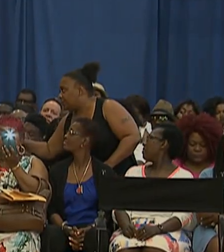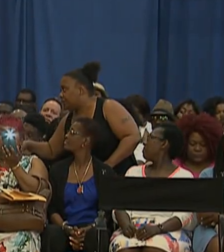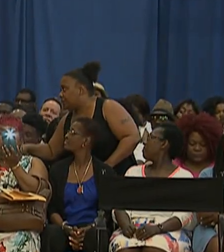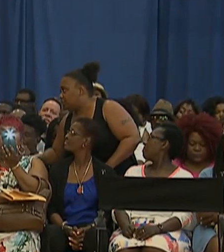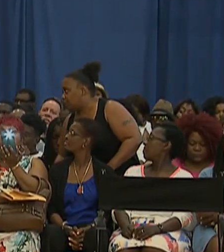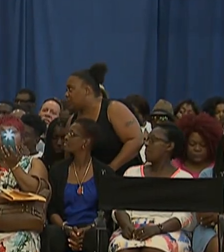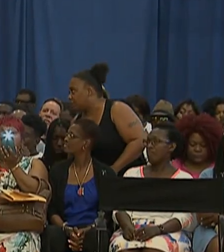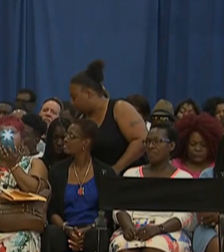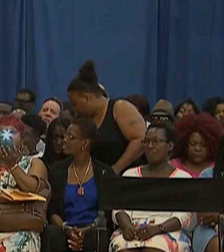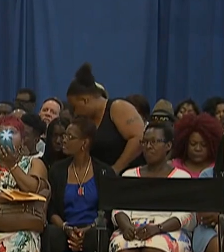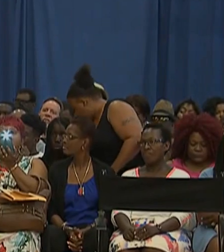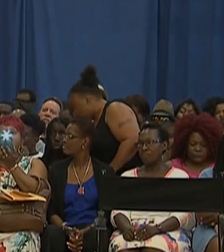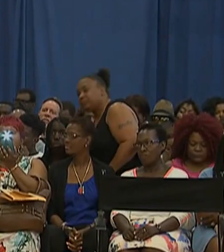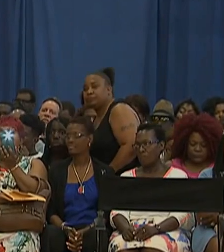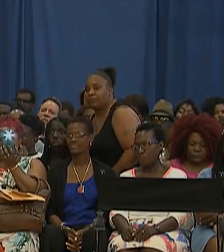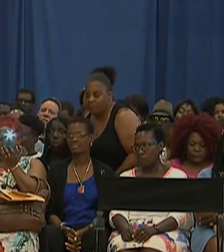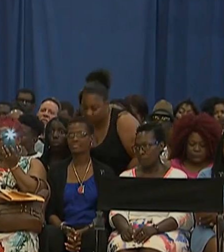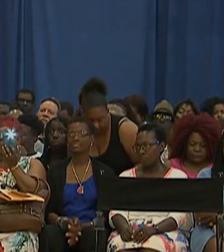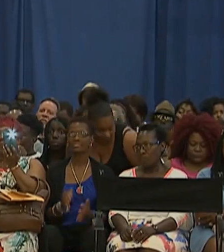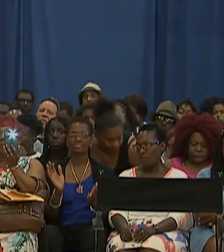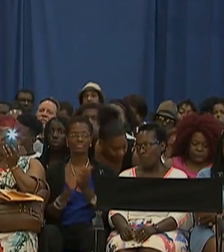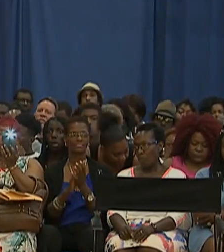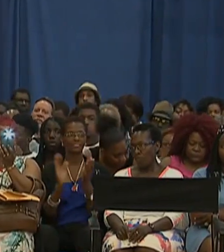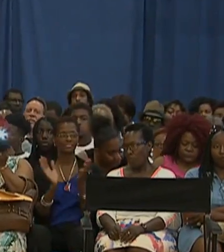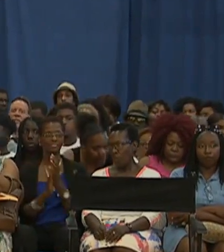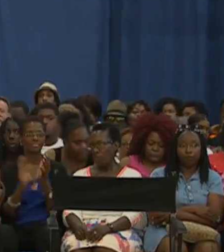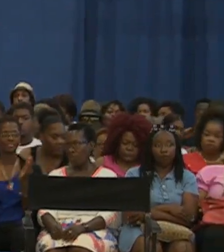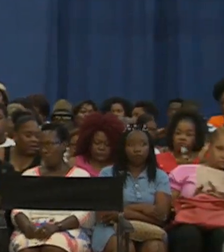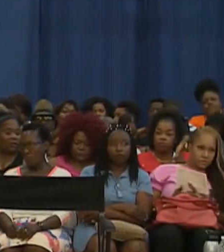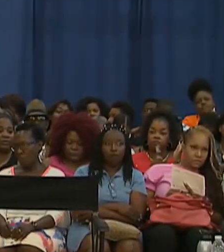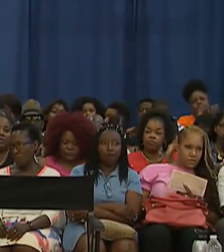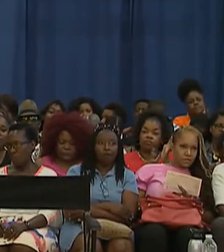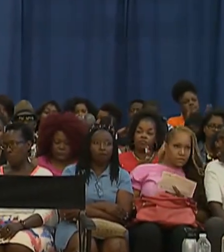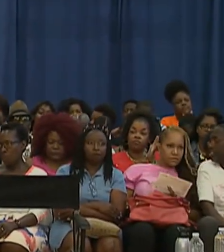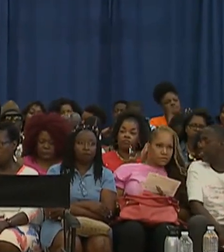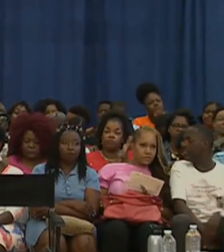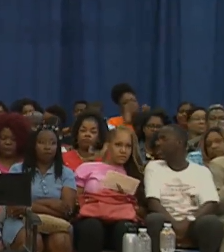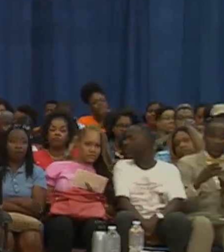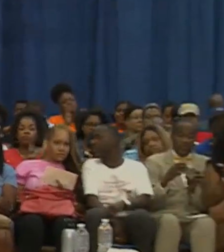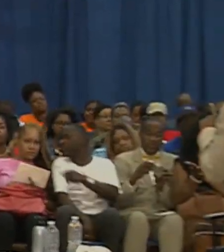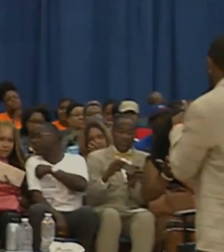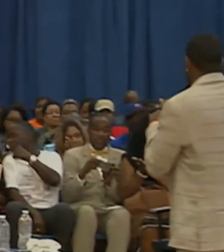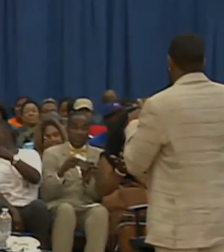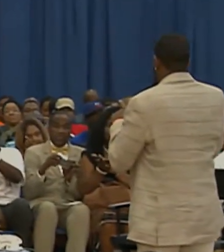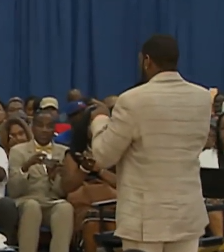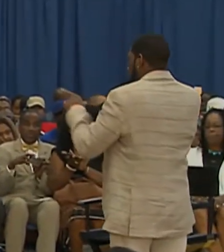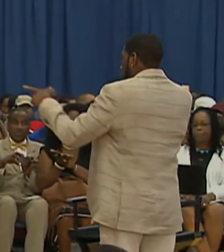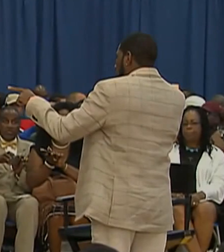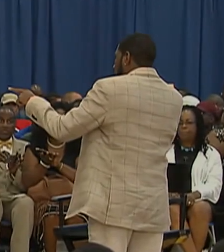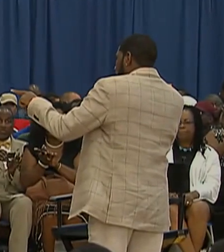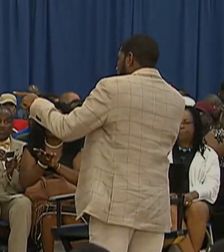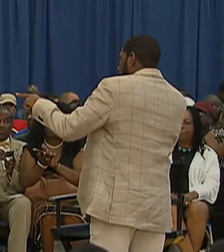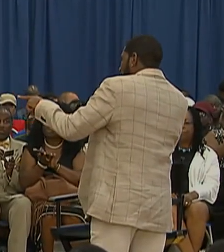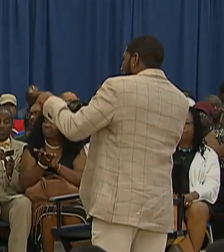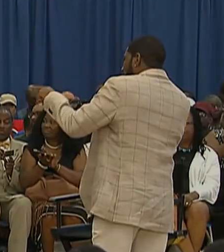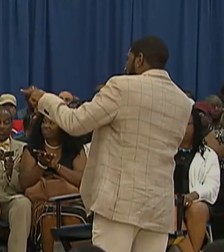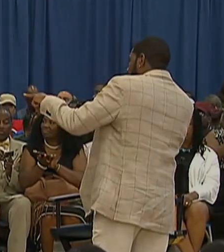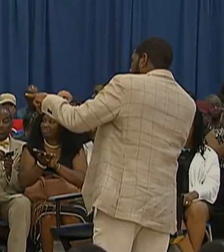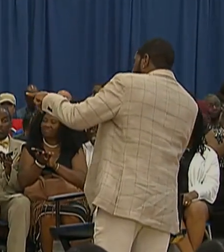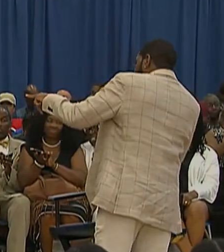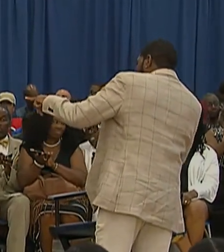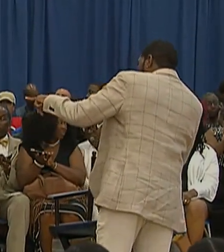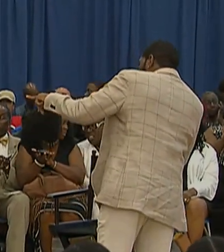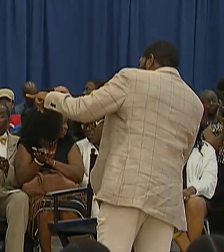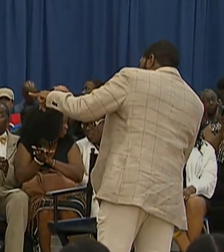whoever is appropriate to follow up. Thank you very much. Thank you. And I did forget, I apologize, to give a shout out to Chief Powers. who heads